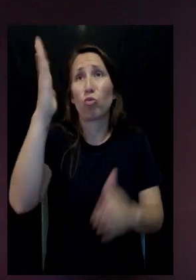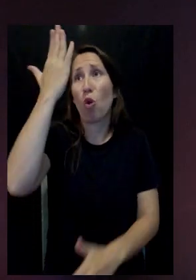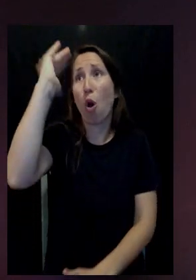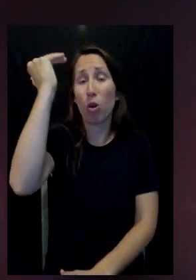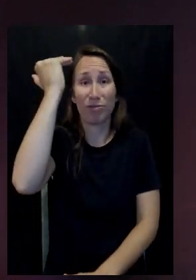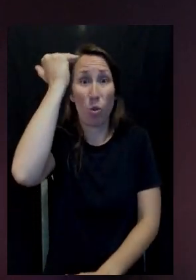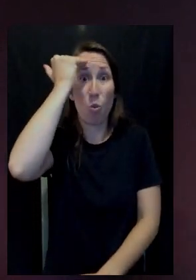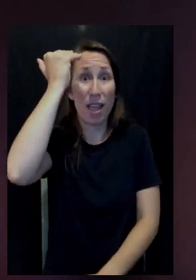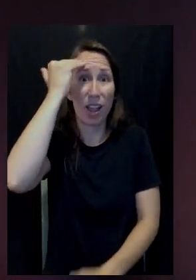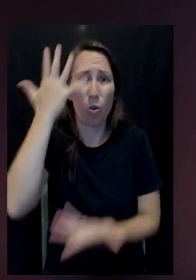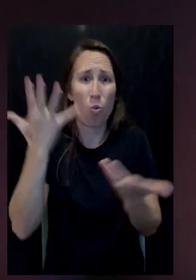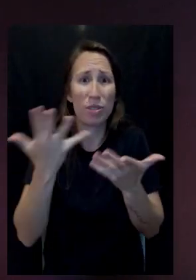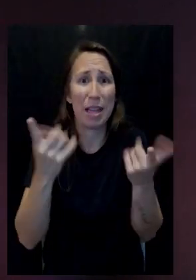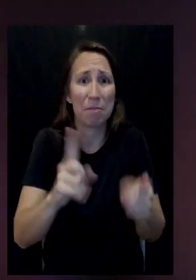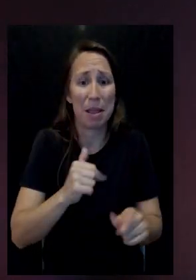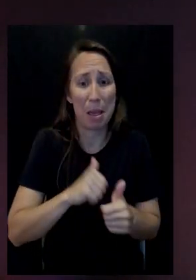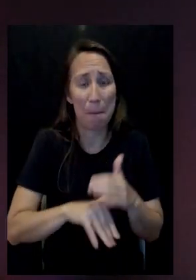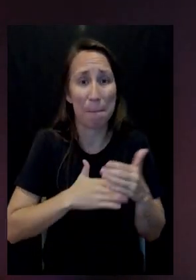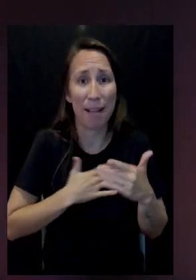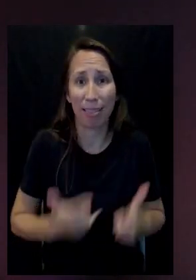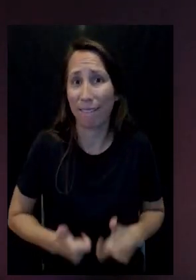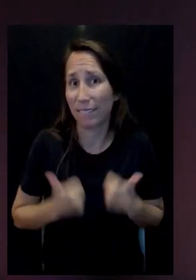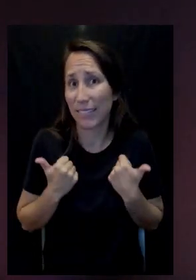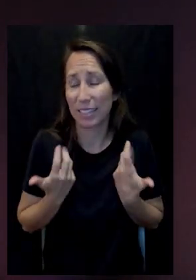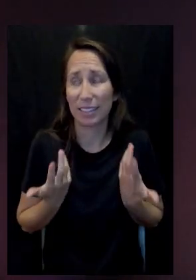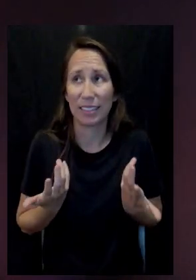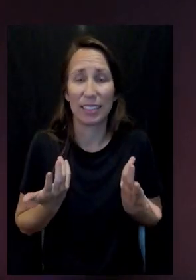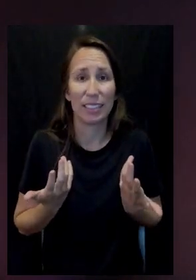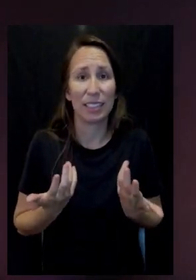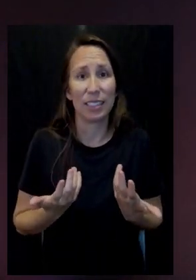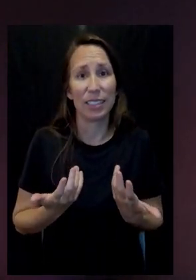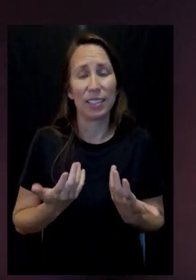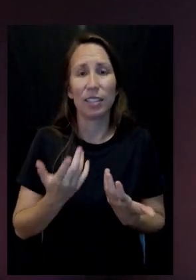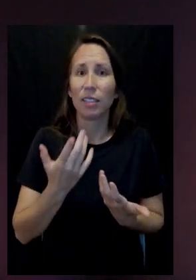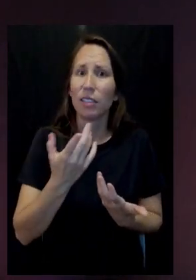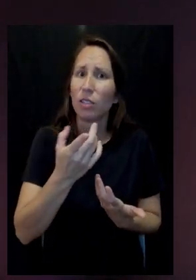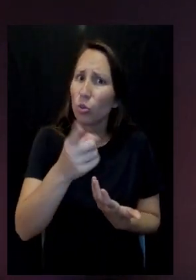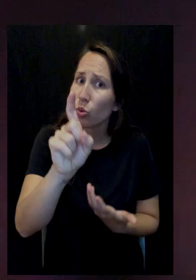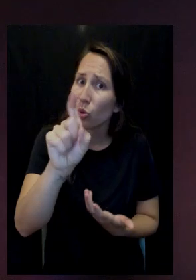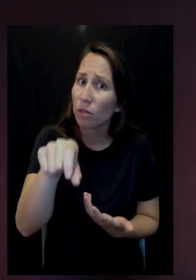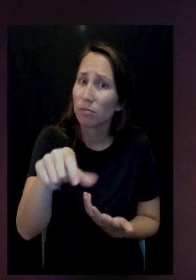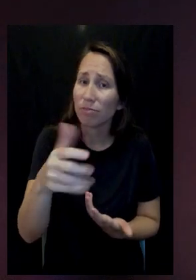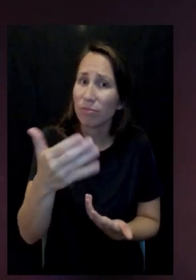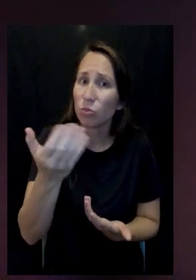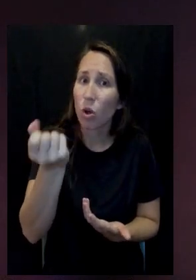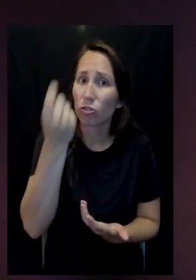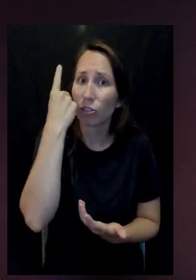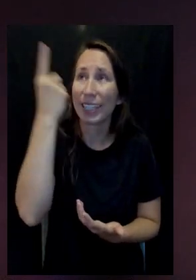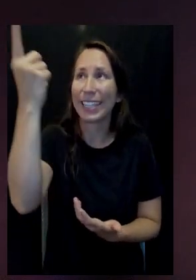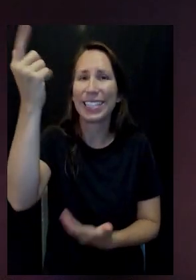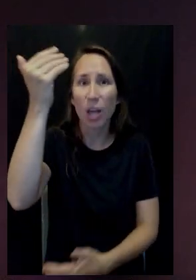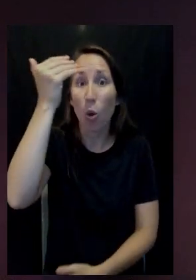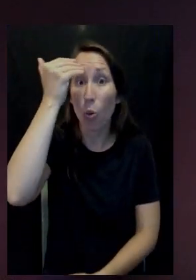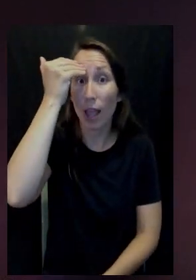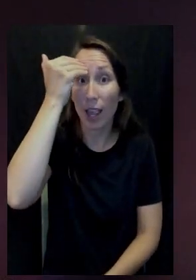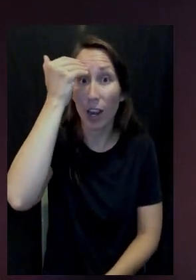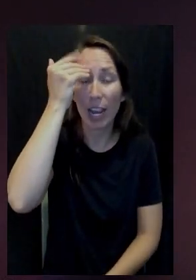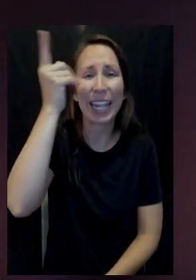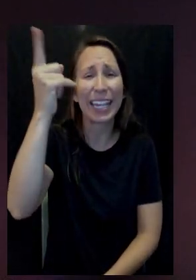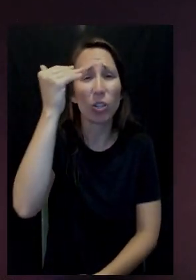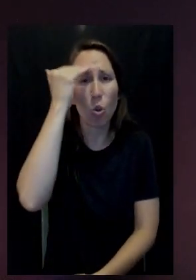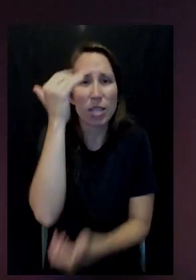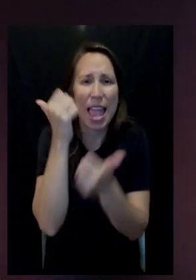and I don't know if God's even aware of what's happening in my life. You've got to understand today, he's not